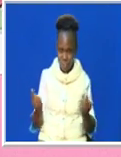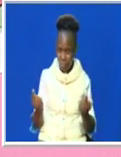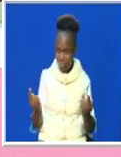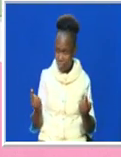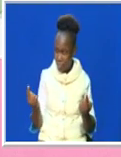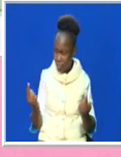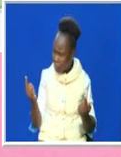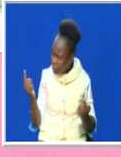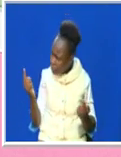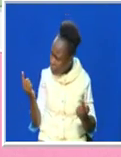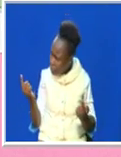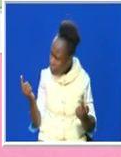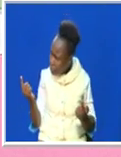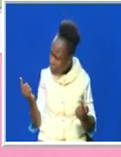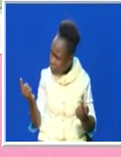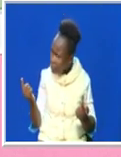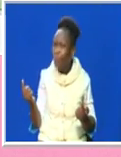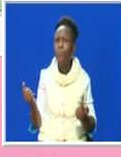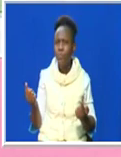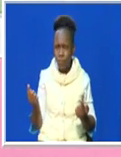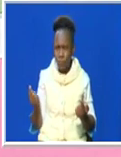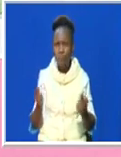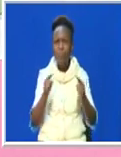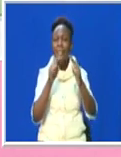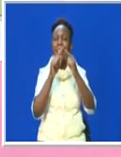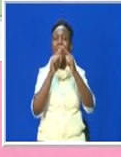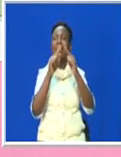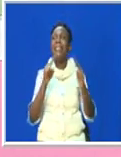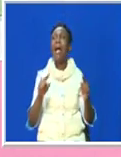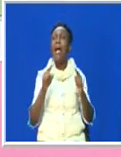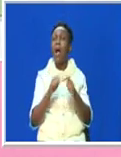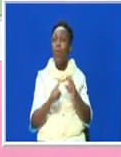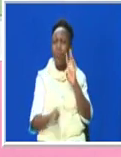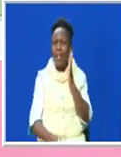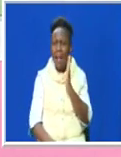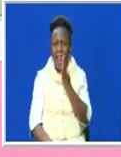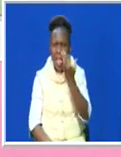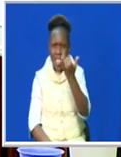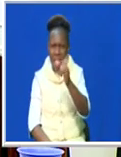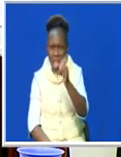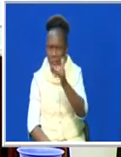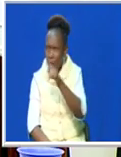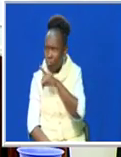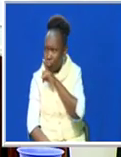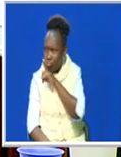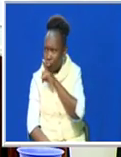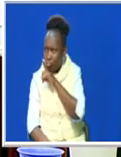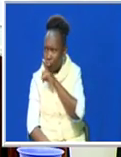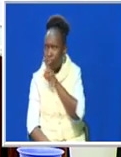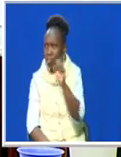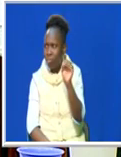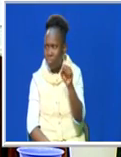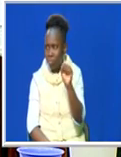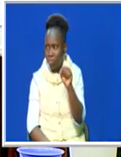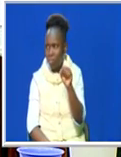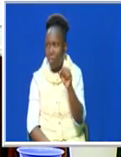with the triangles and the circle, I have made a